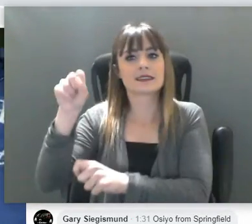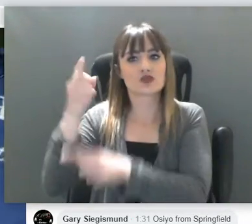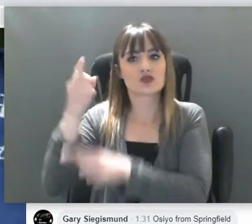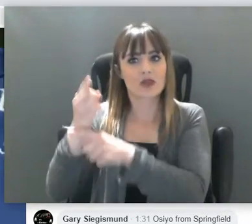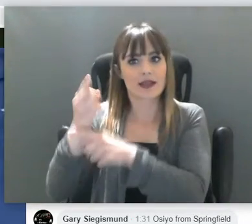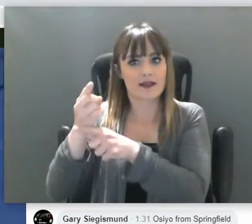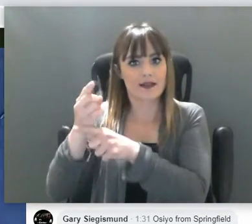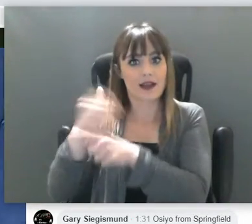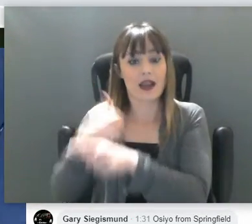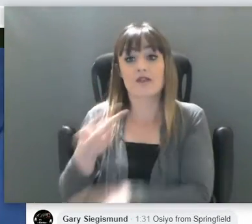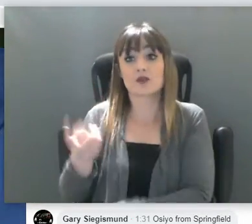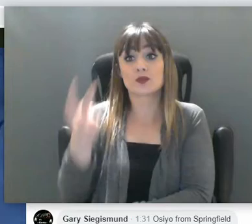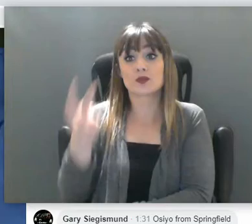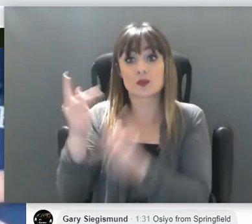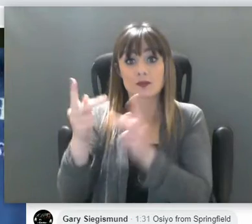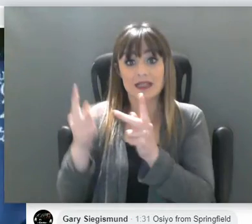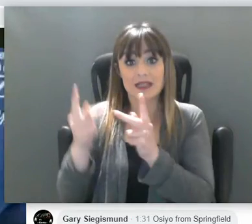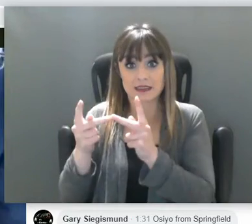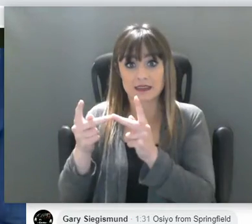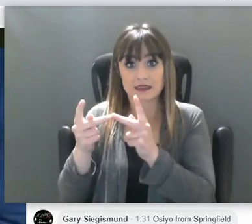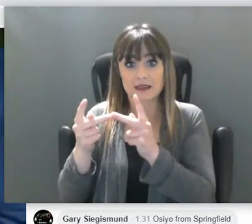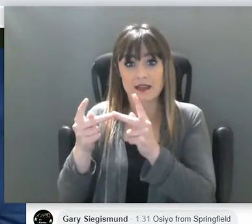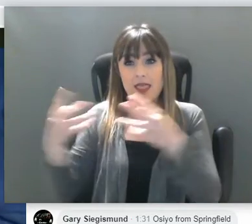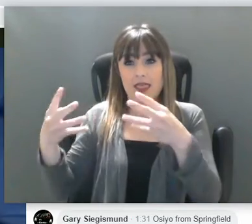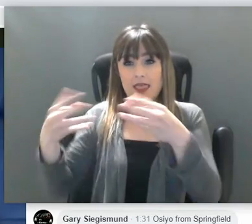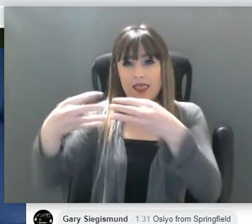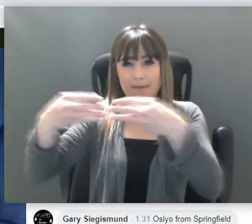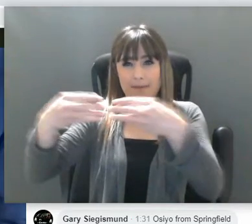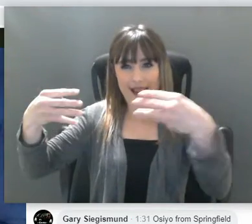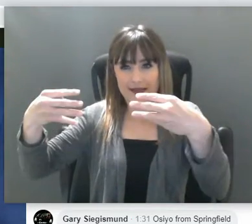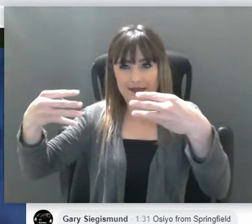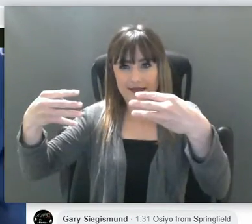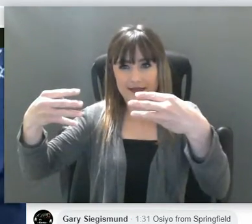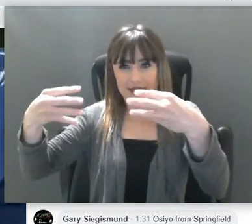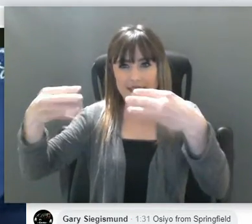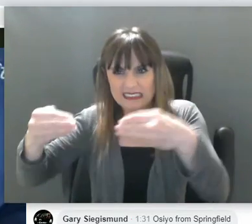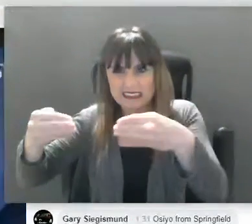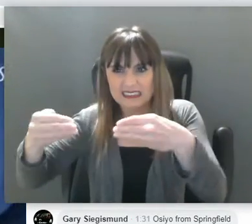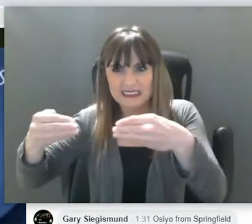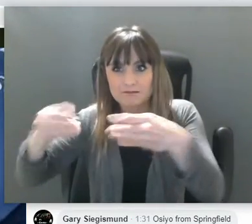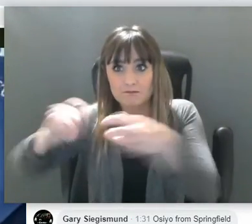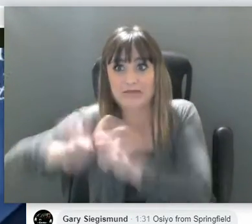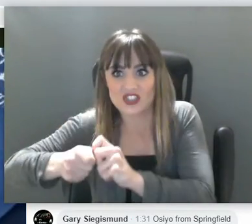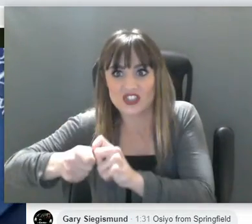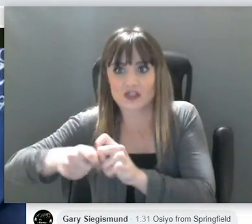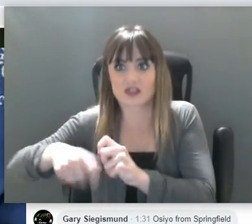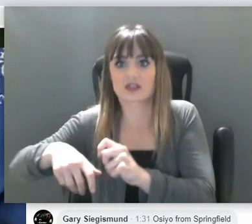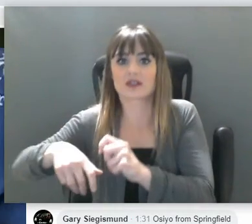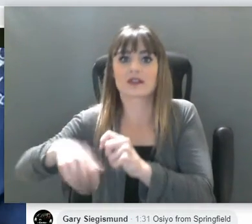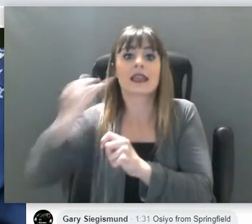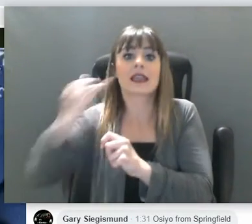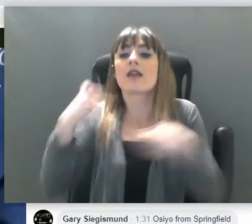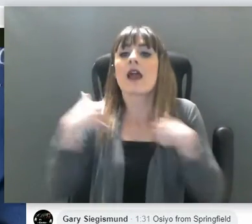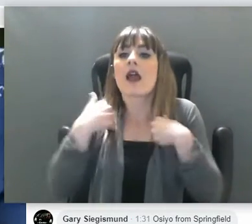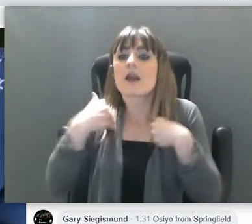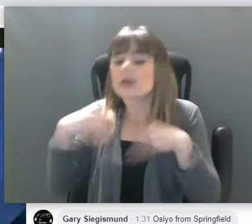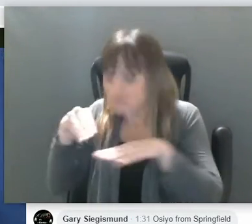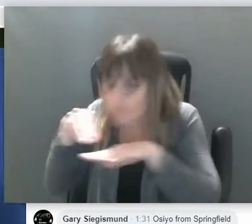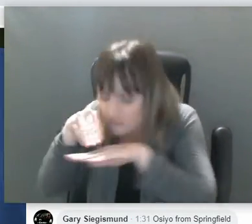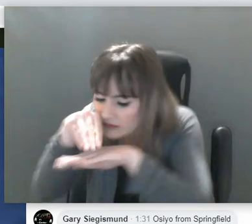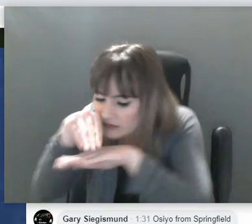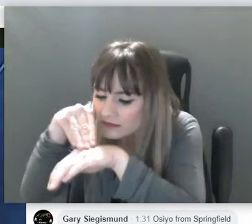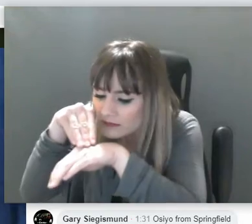two spots where he's going to pinch. One is going to be these three bands. And those three bands are, if an animal comes up and sniffs on his back, he